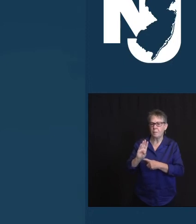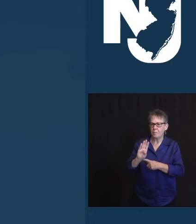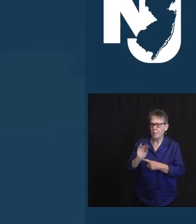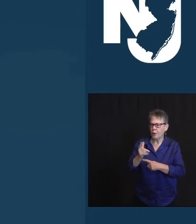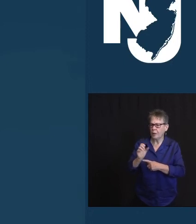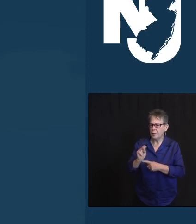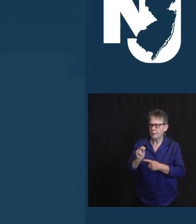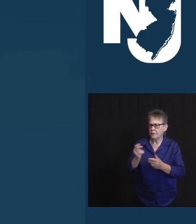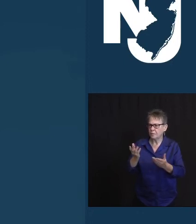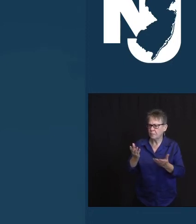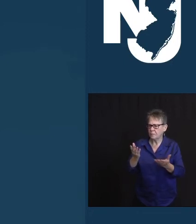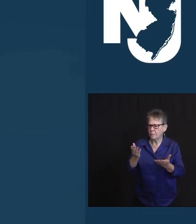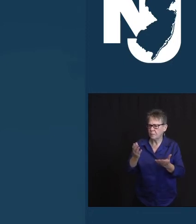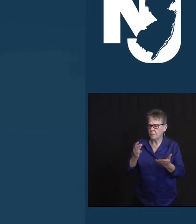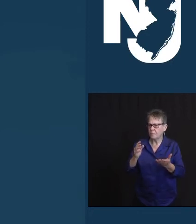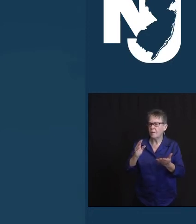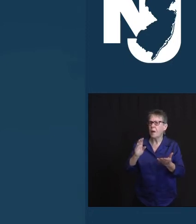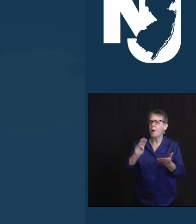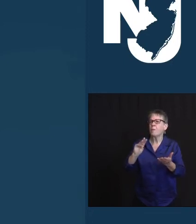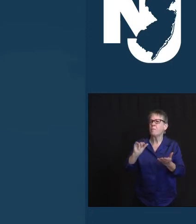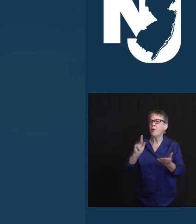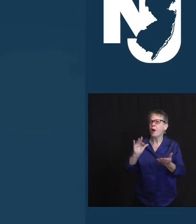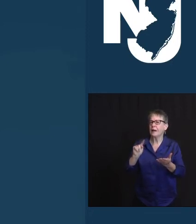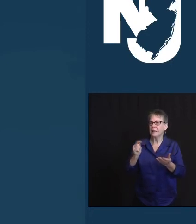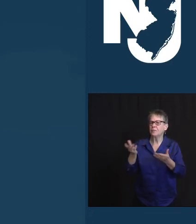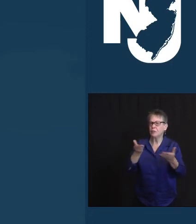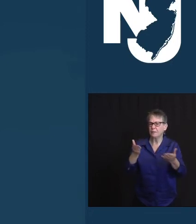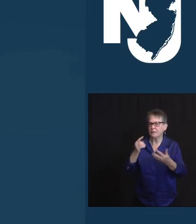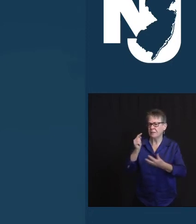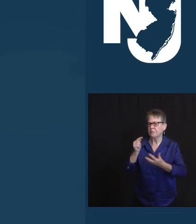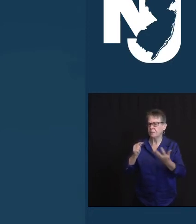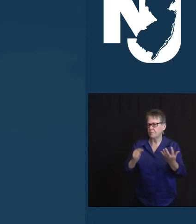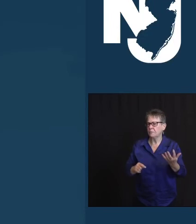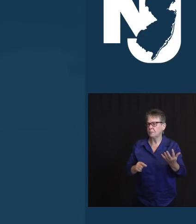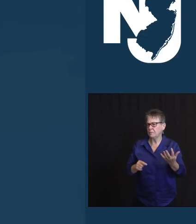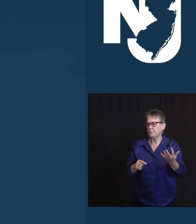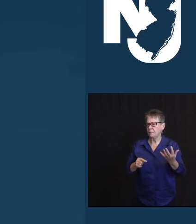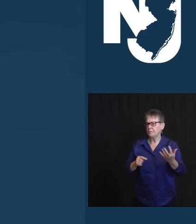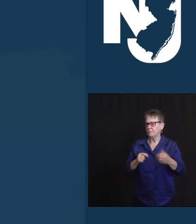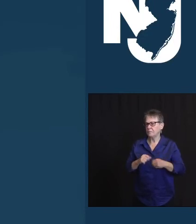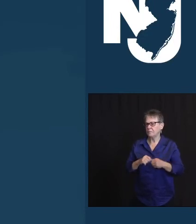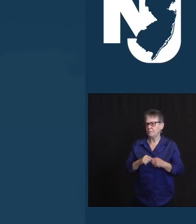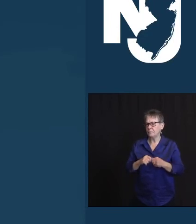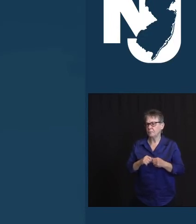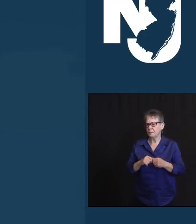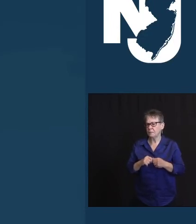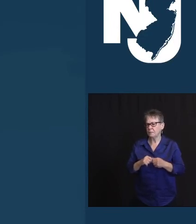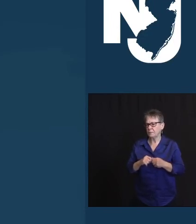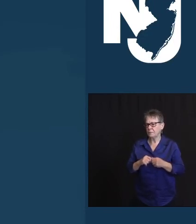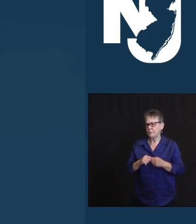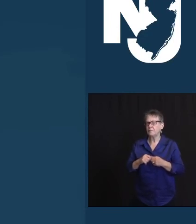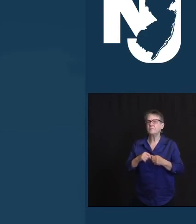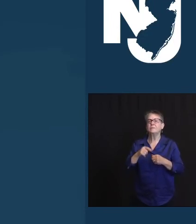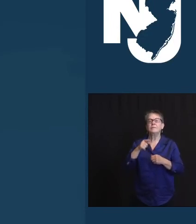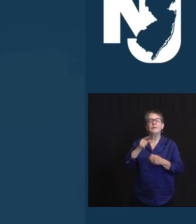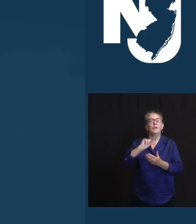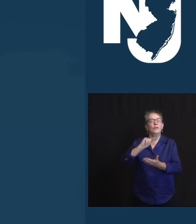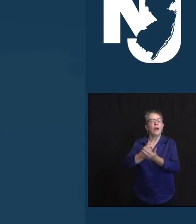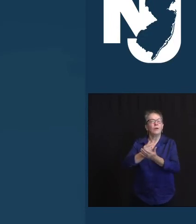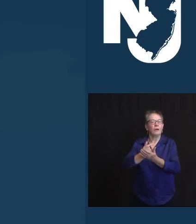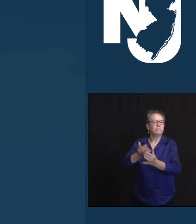Engineering. He was a graduate of the Newark College of Engineering, what we now know as New Jersey Institute of